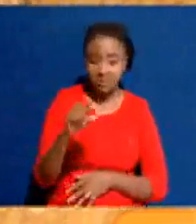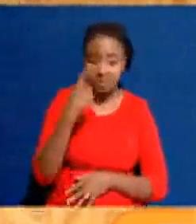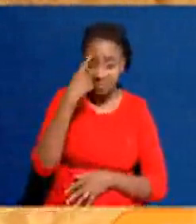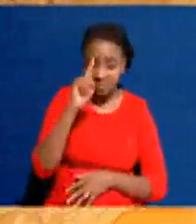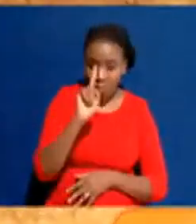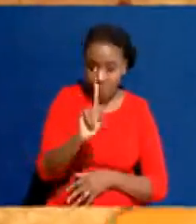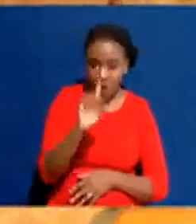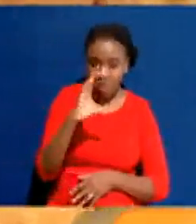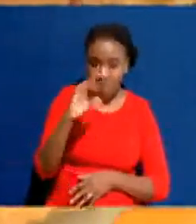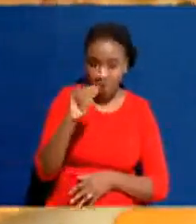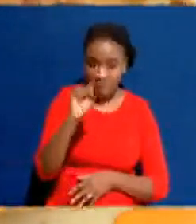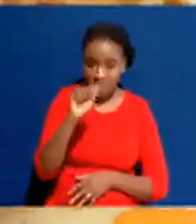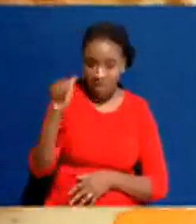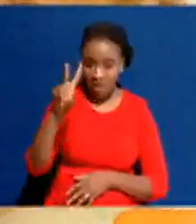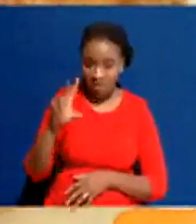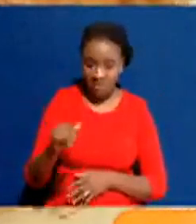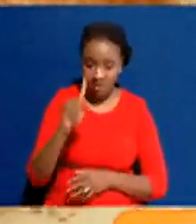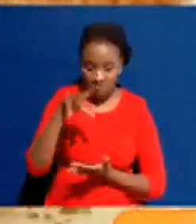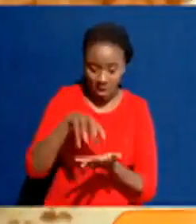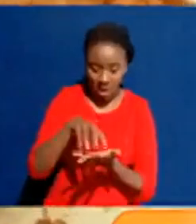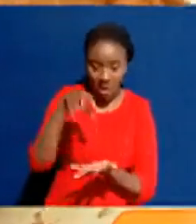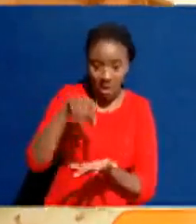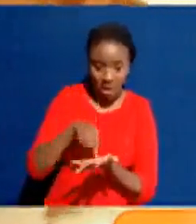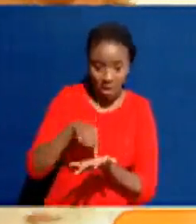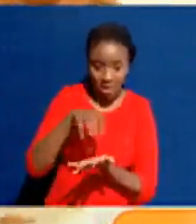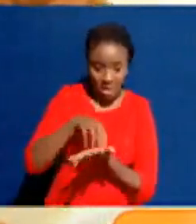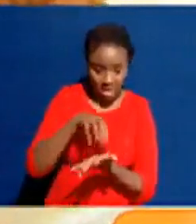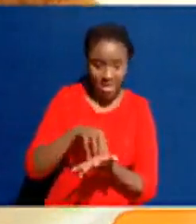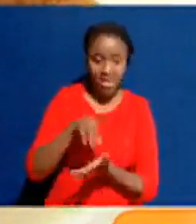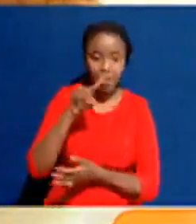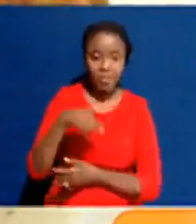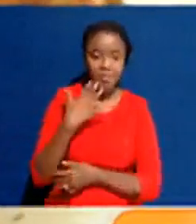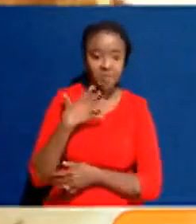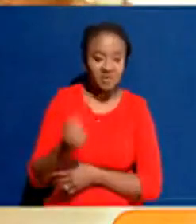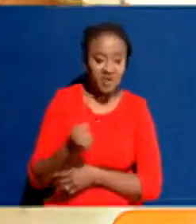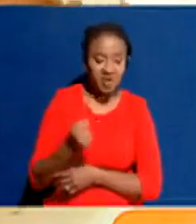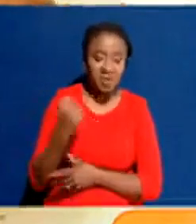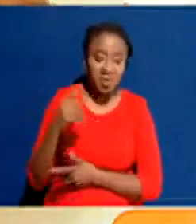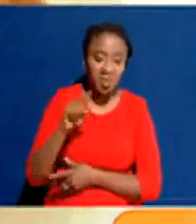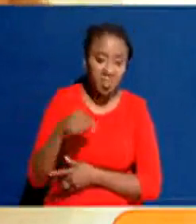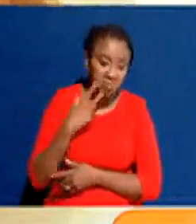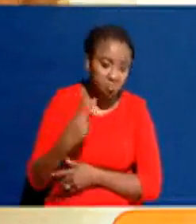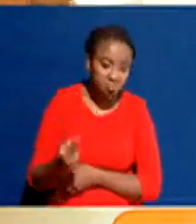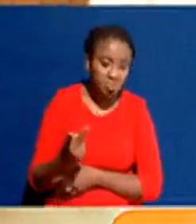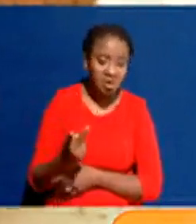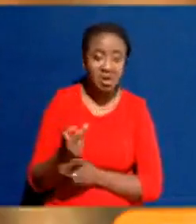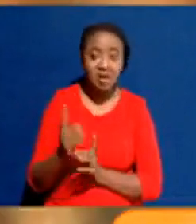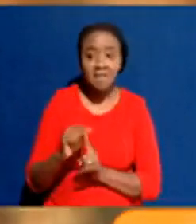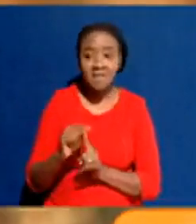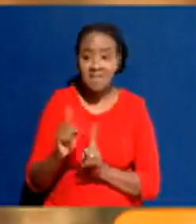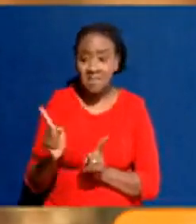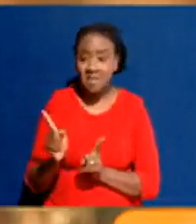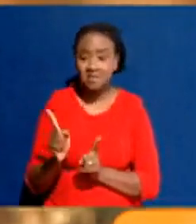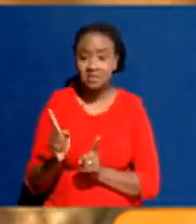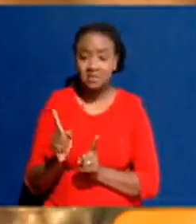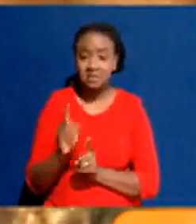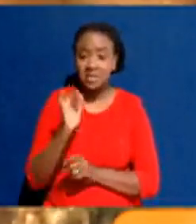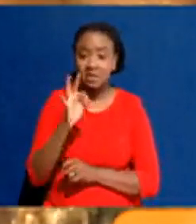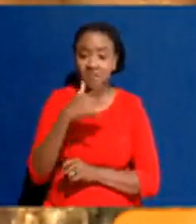cake, 1 kilo of cake goes for 1,500 or 1,200. Although, for you to